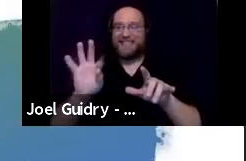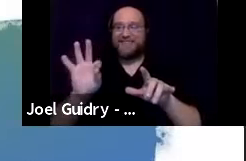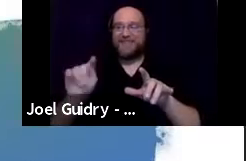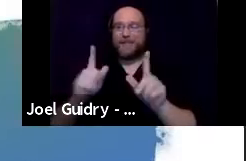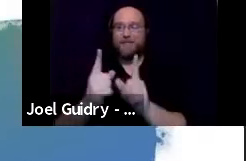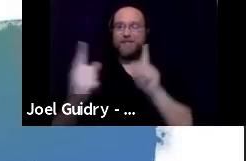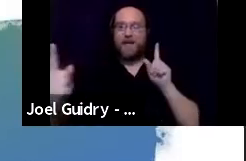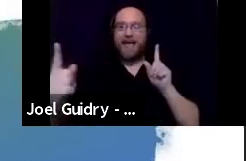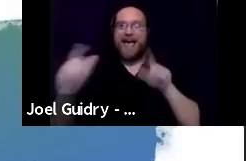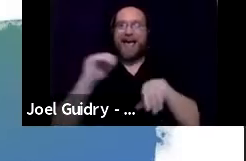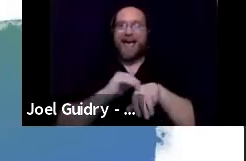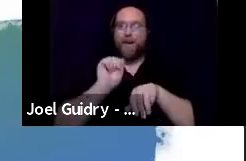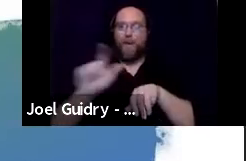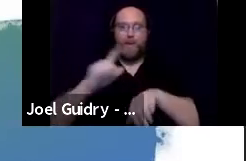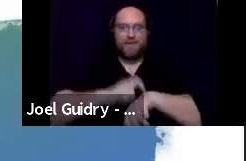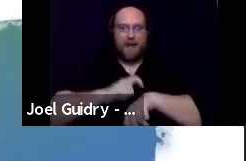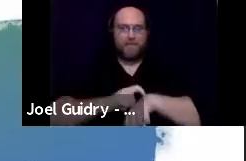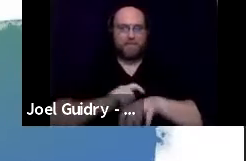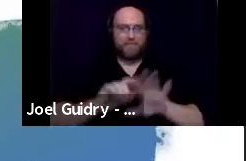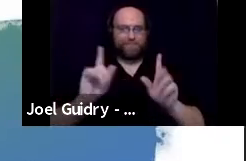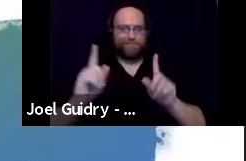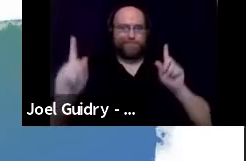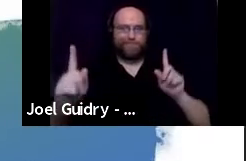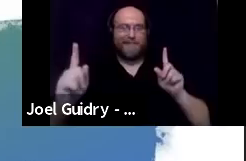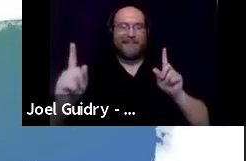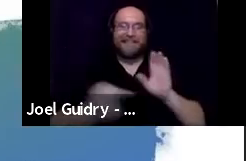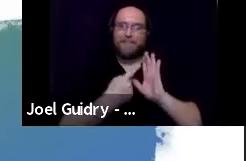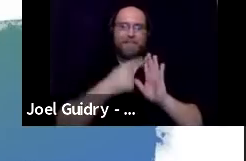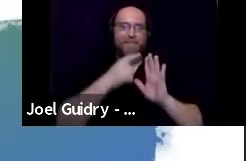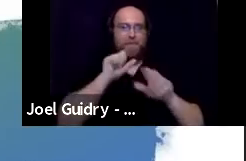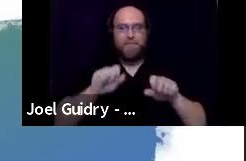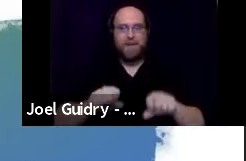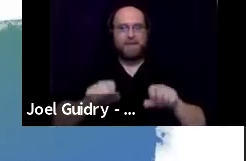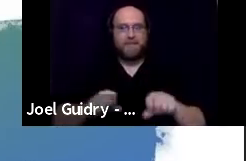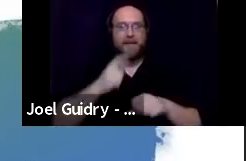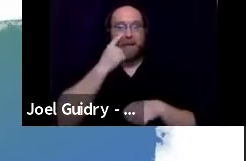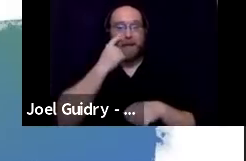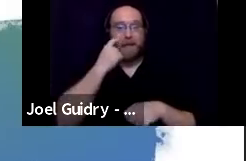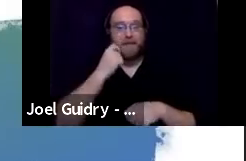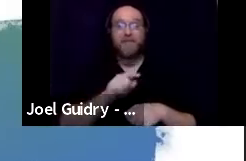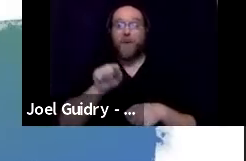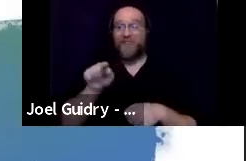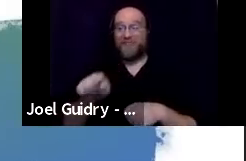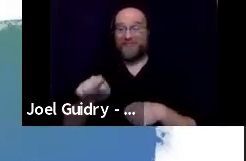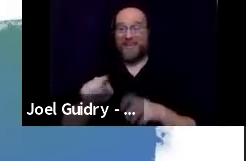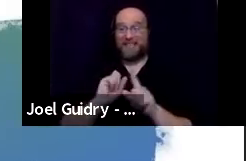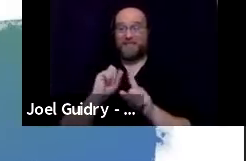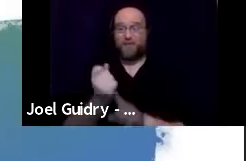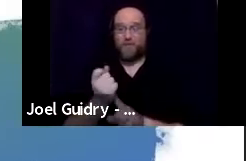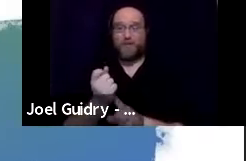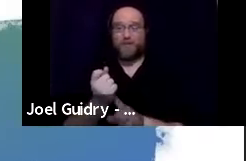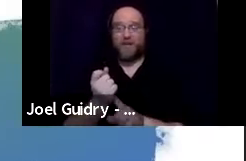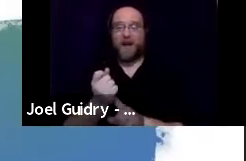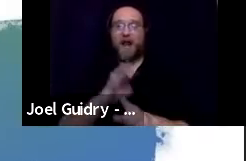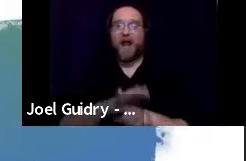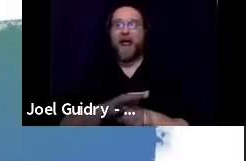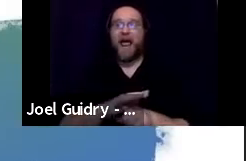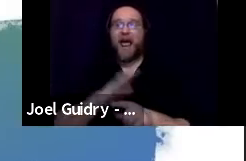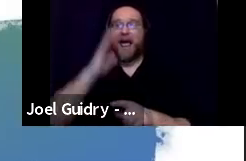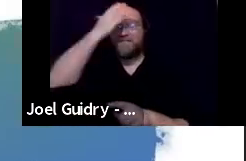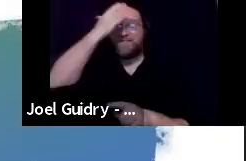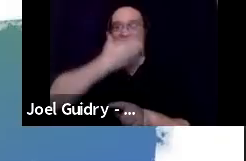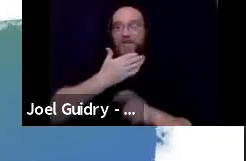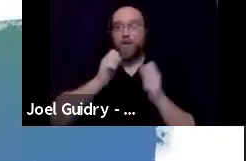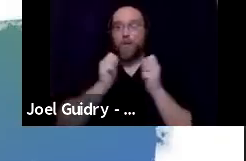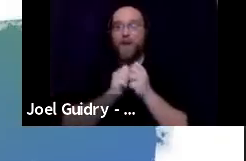times. And so here, a face shield with a cloth face covering would